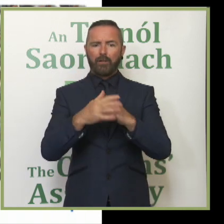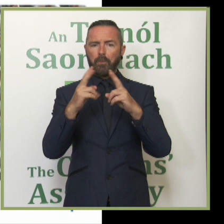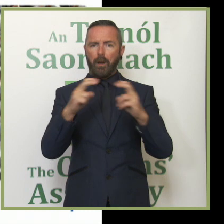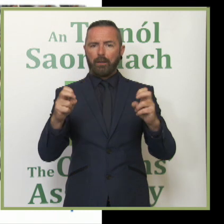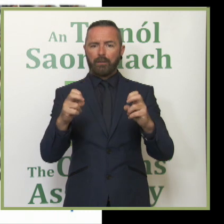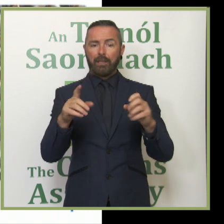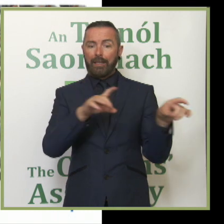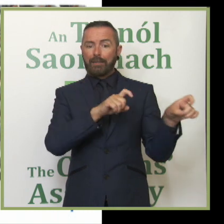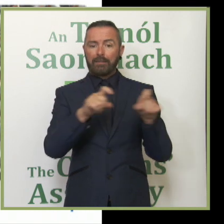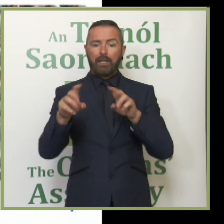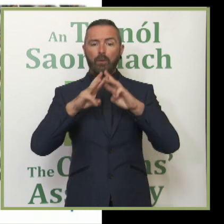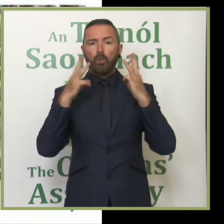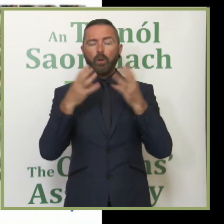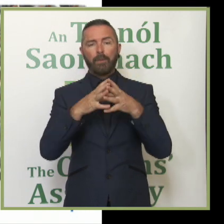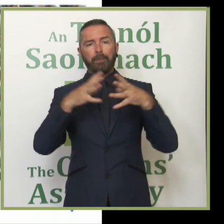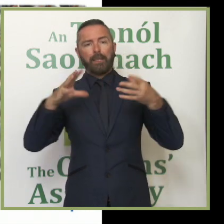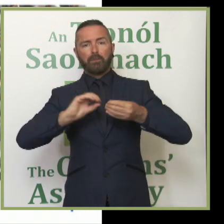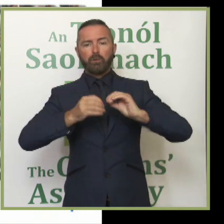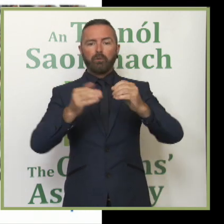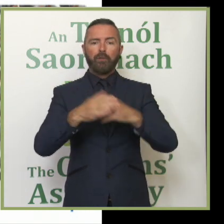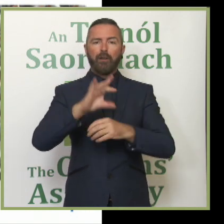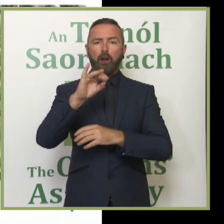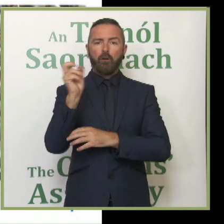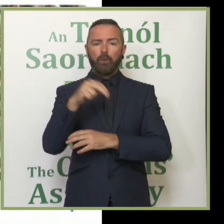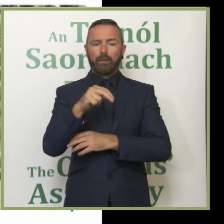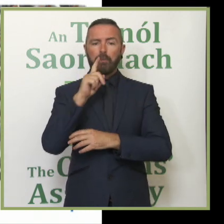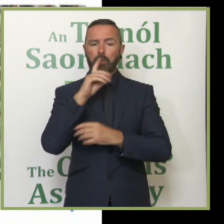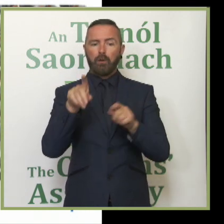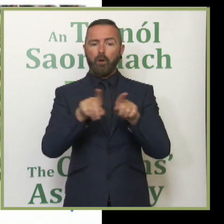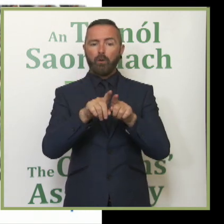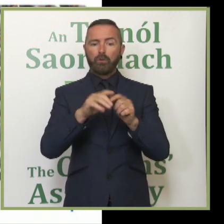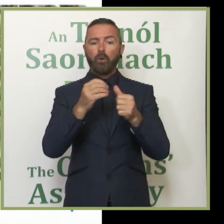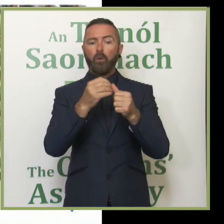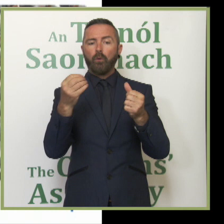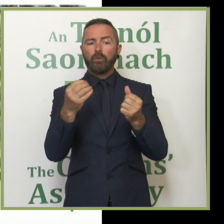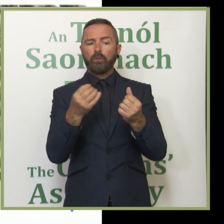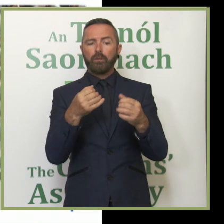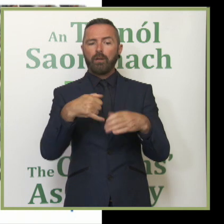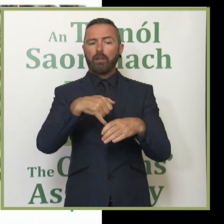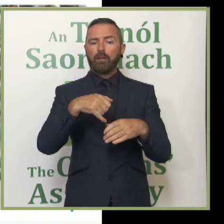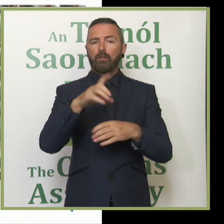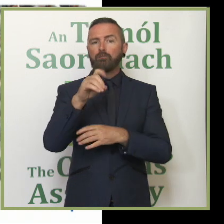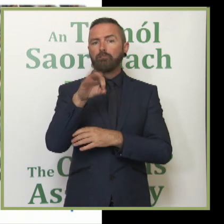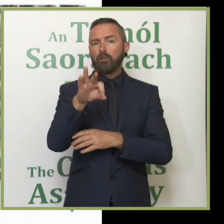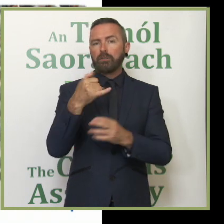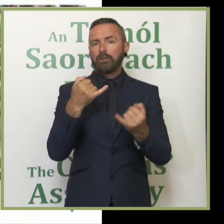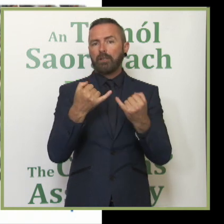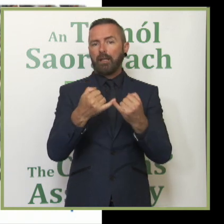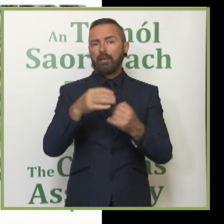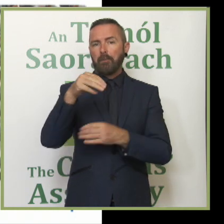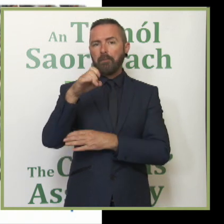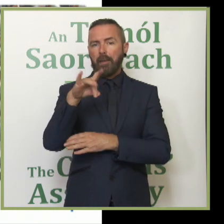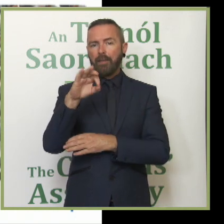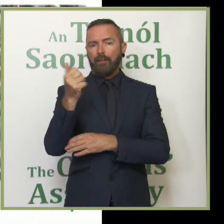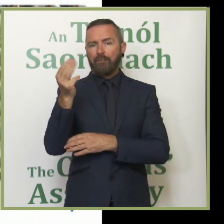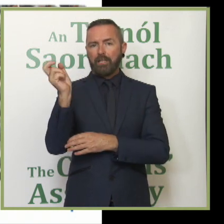illicit opium and heroin, but now also large-scale ephedra-based methamphetamine production is being detected. After the